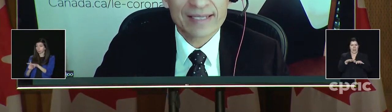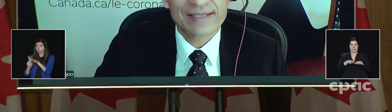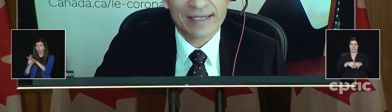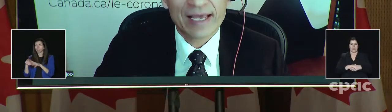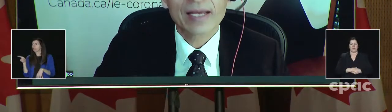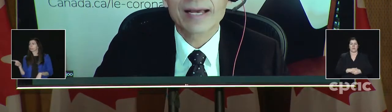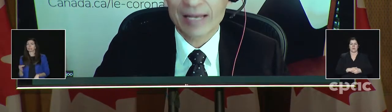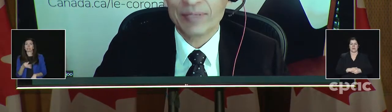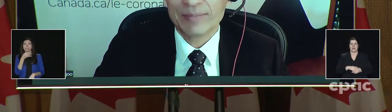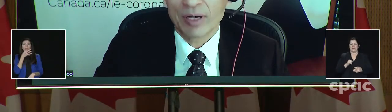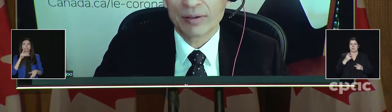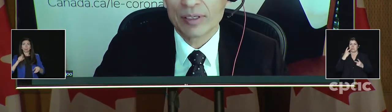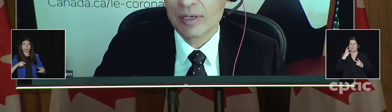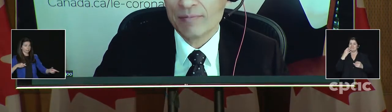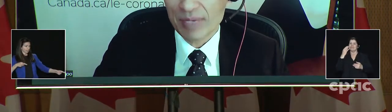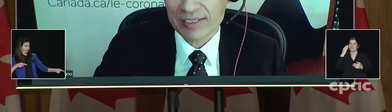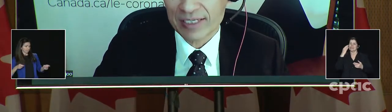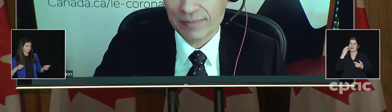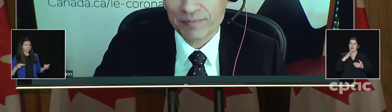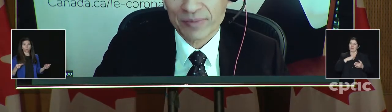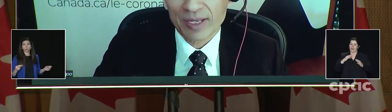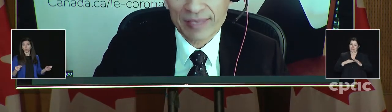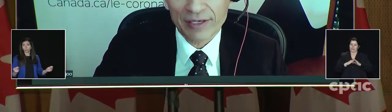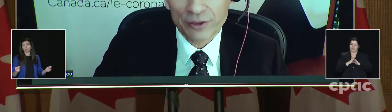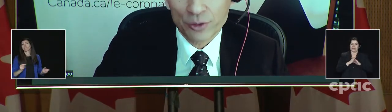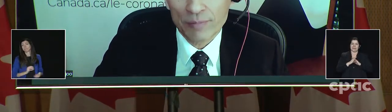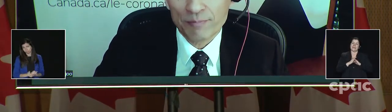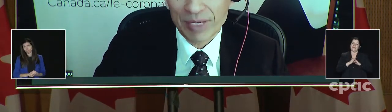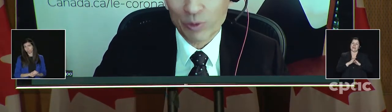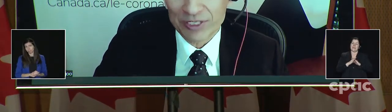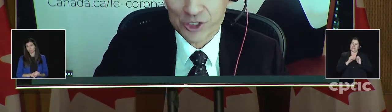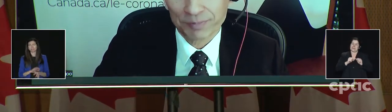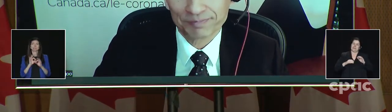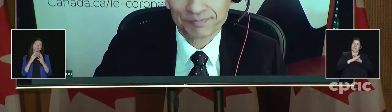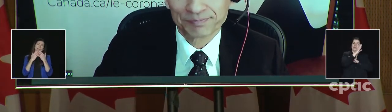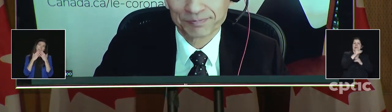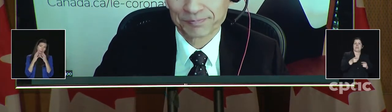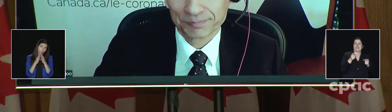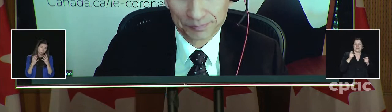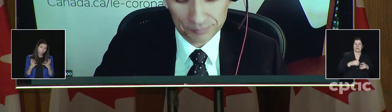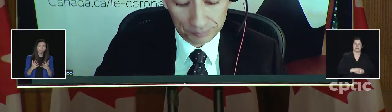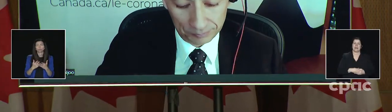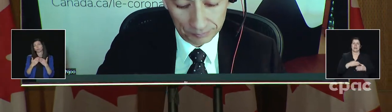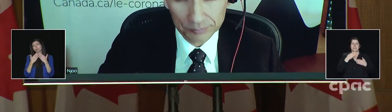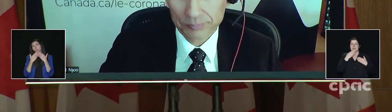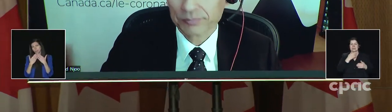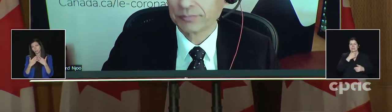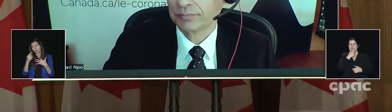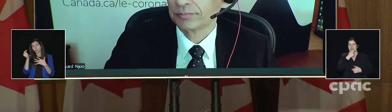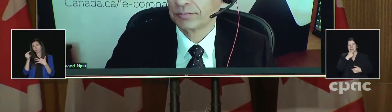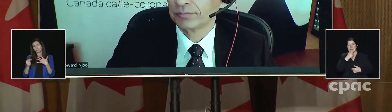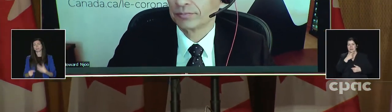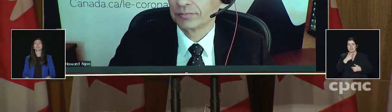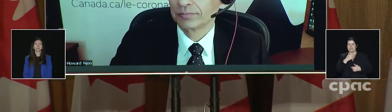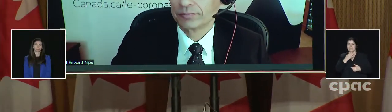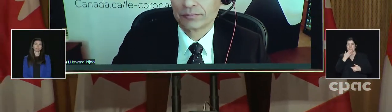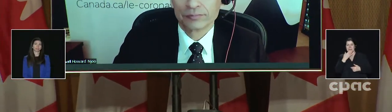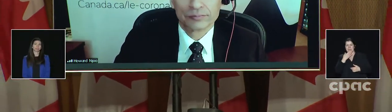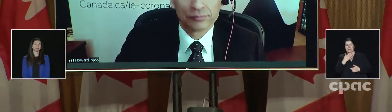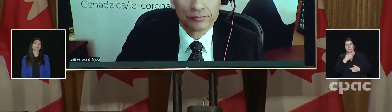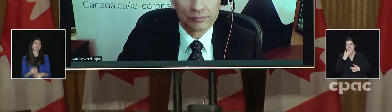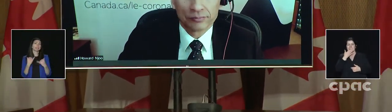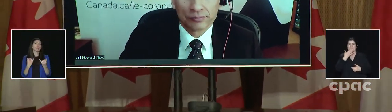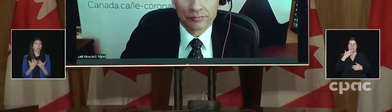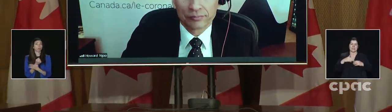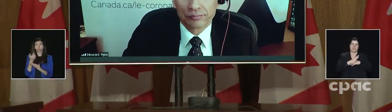qui s'accélère rapidement. Merci. Thank you. Miigwech. Thank you. It's time for questions. We will start